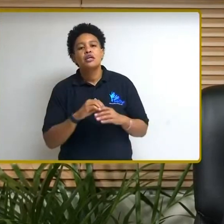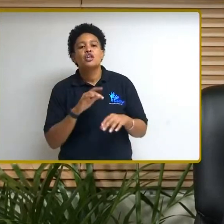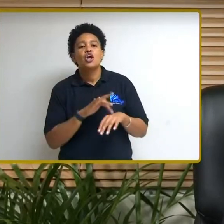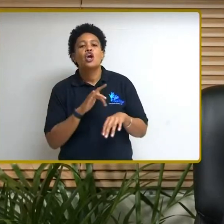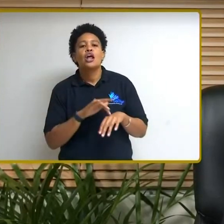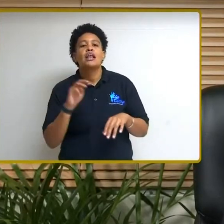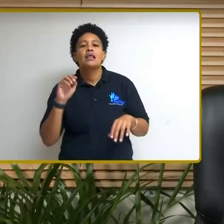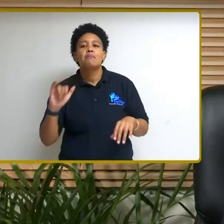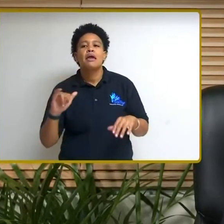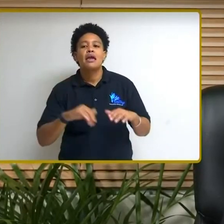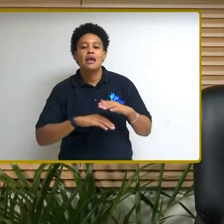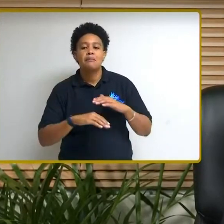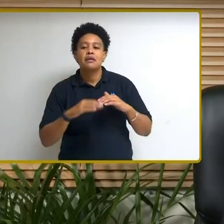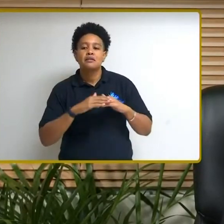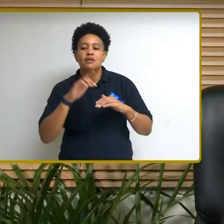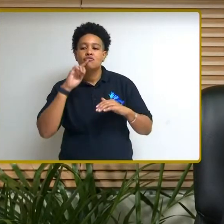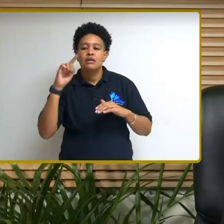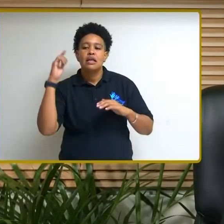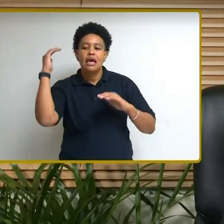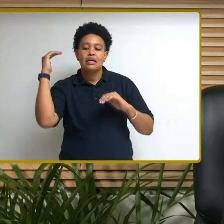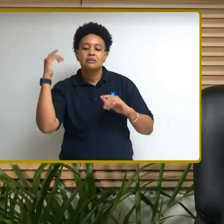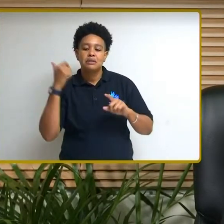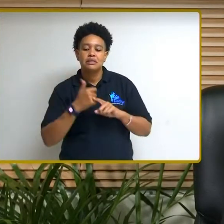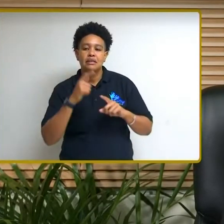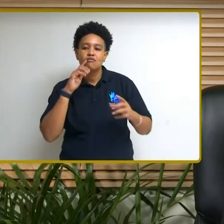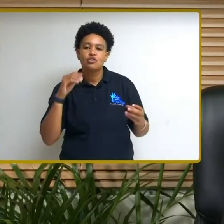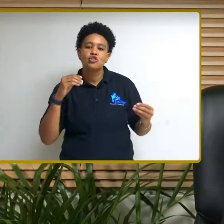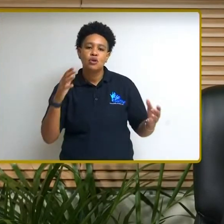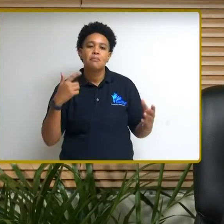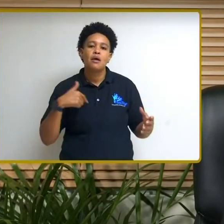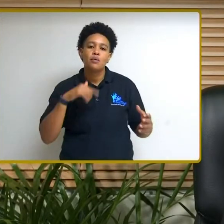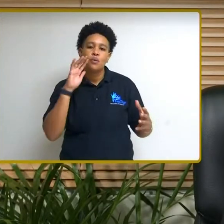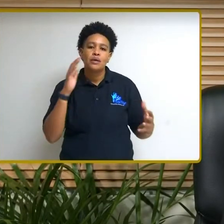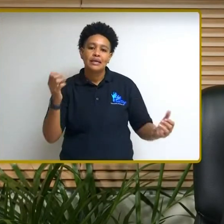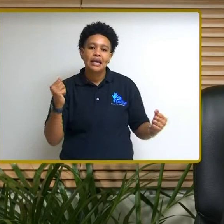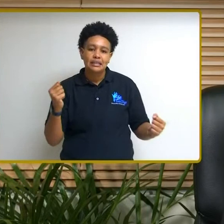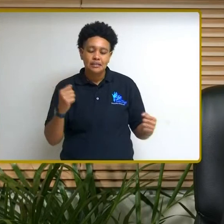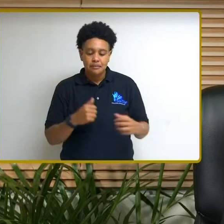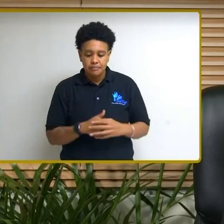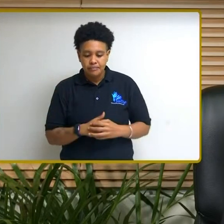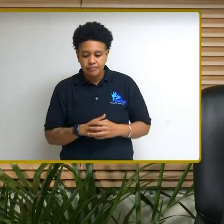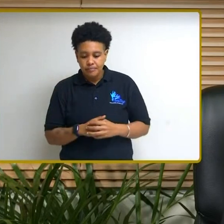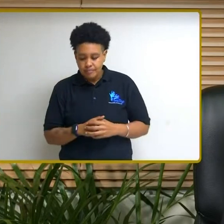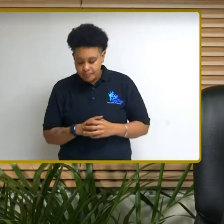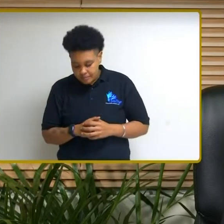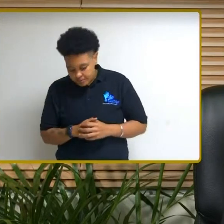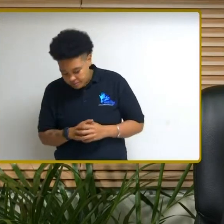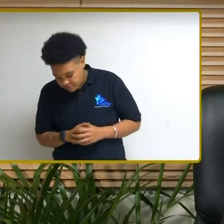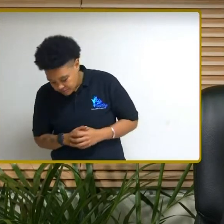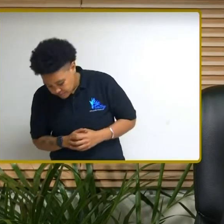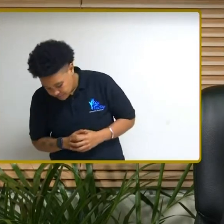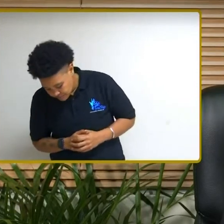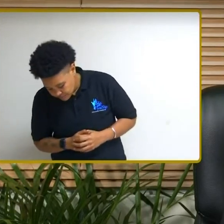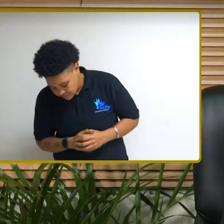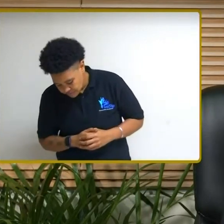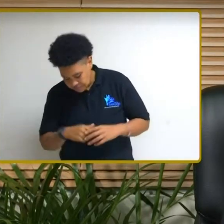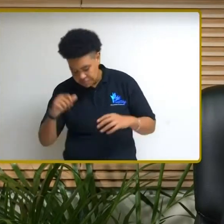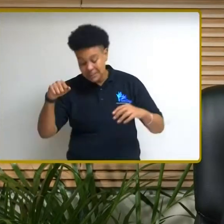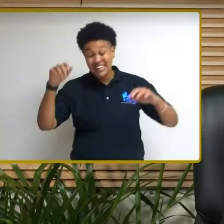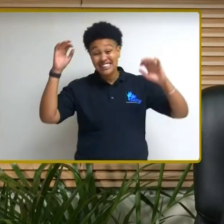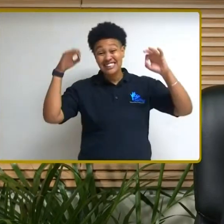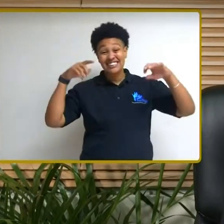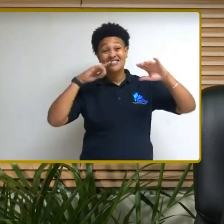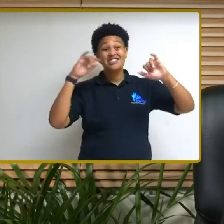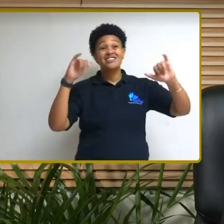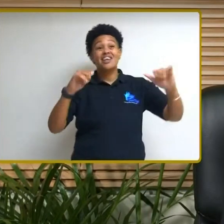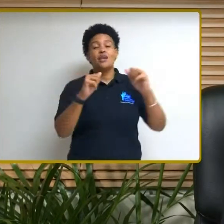May based on anticipated supplies that we will get. And yes, the decision has been to